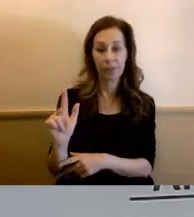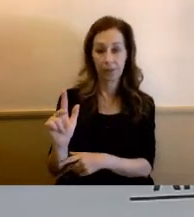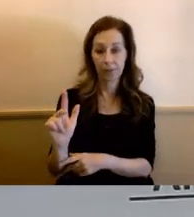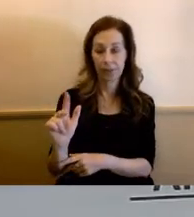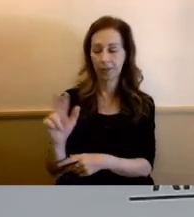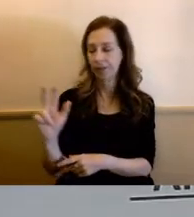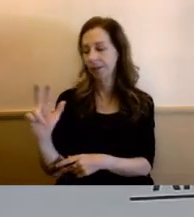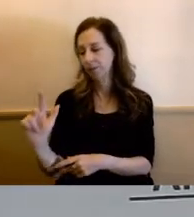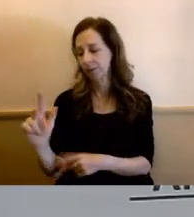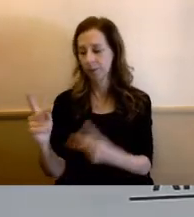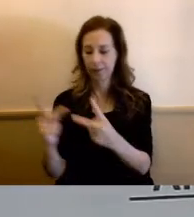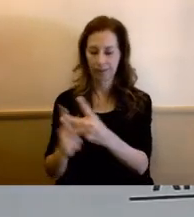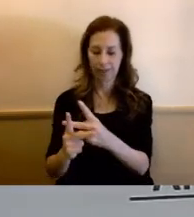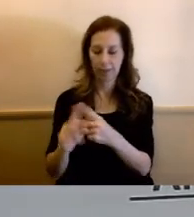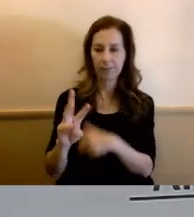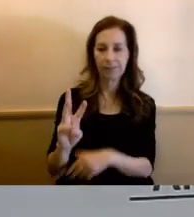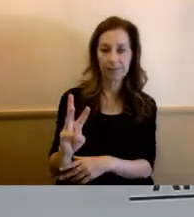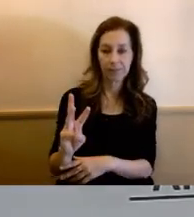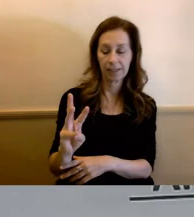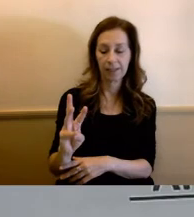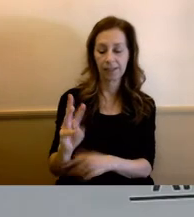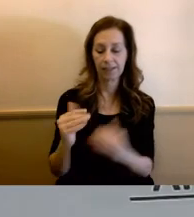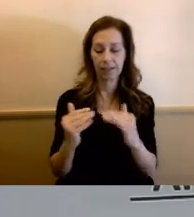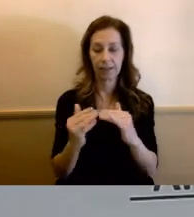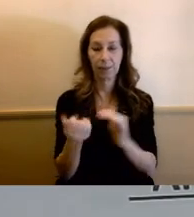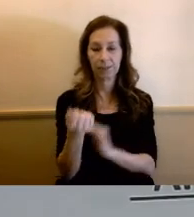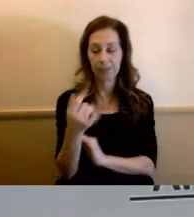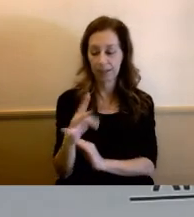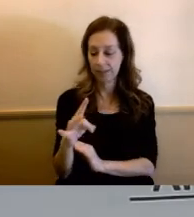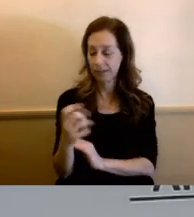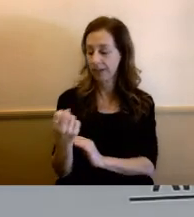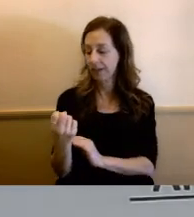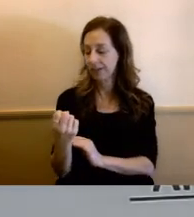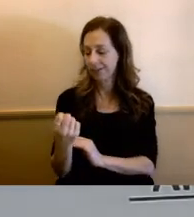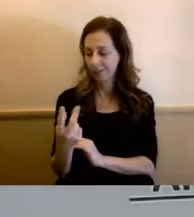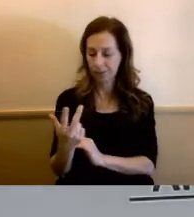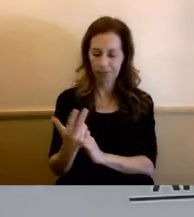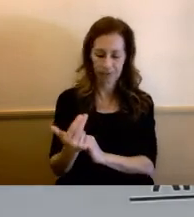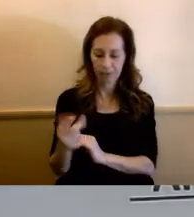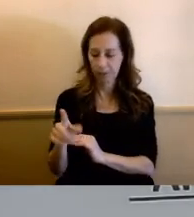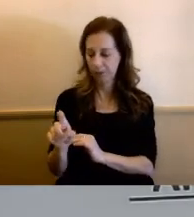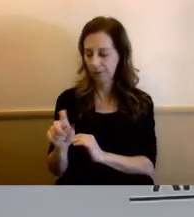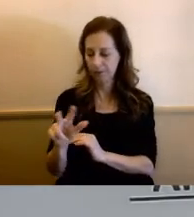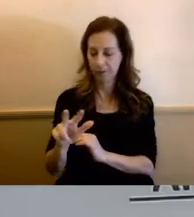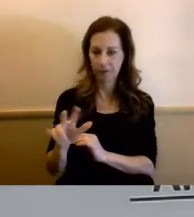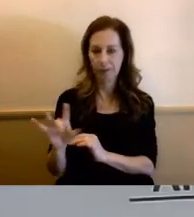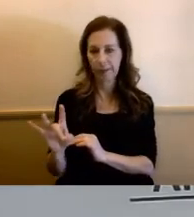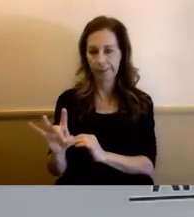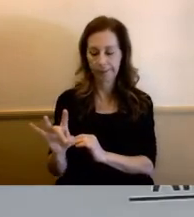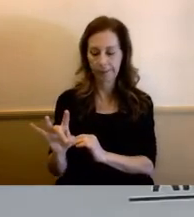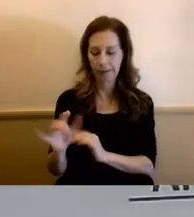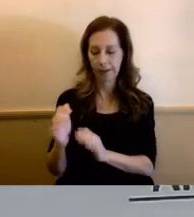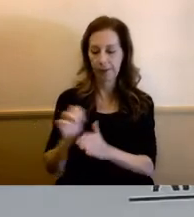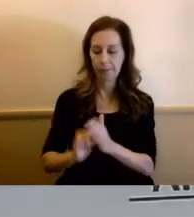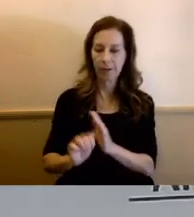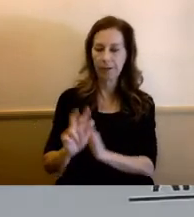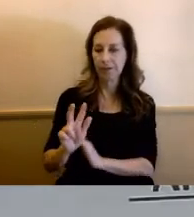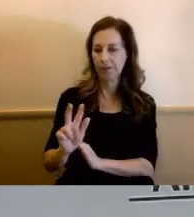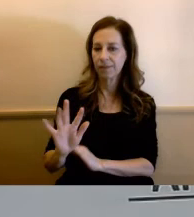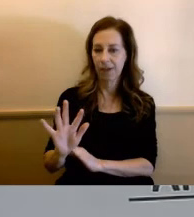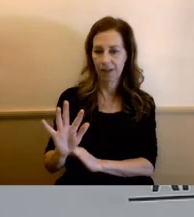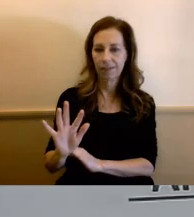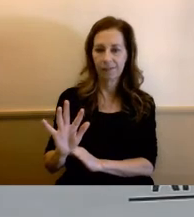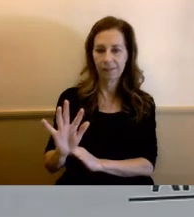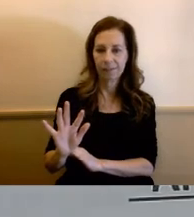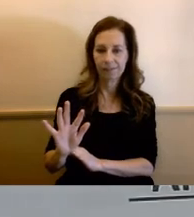6, 18, 12, 13, 138 minus 35.